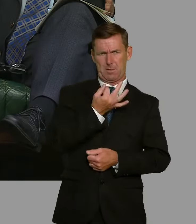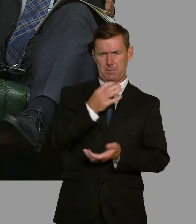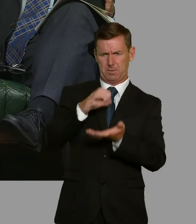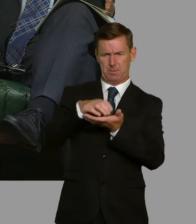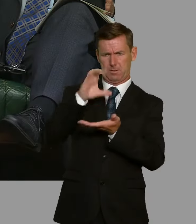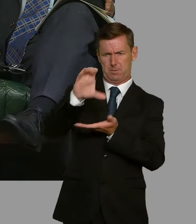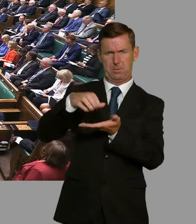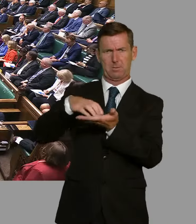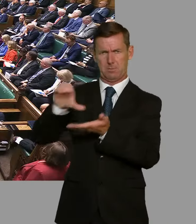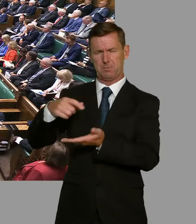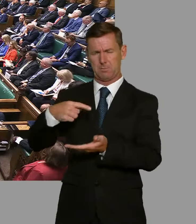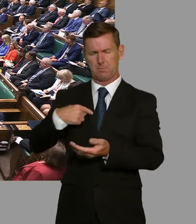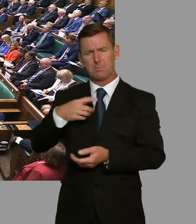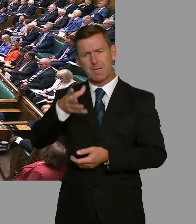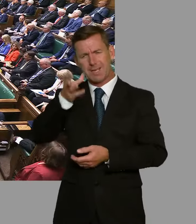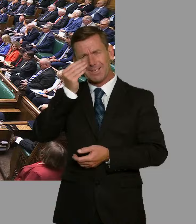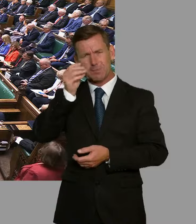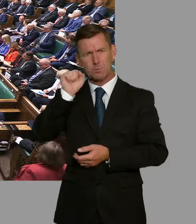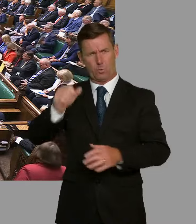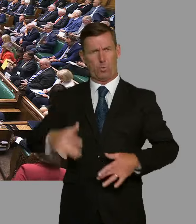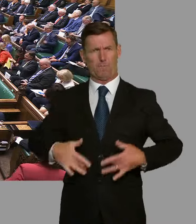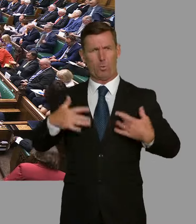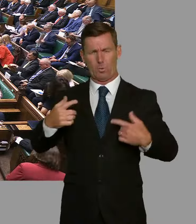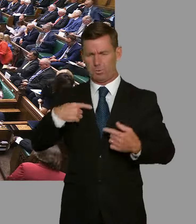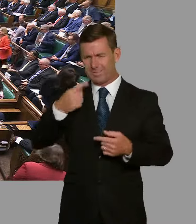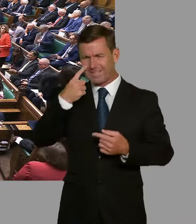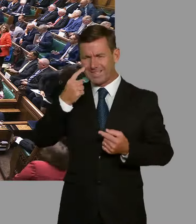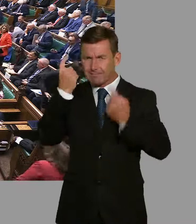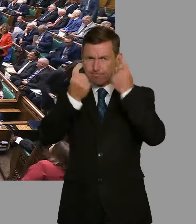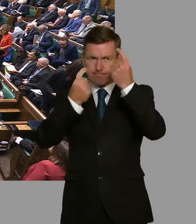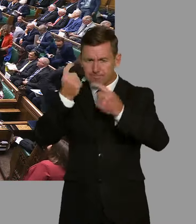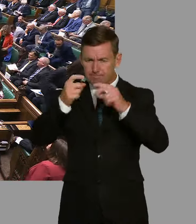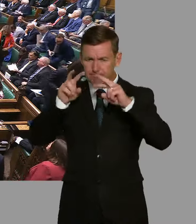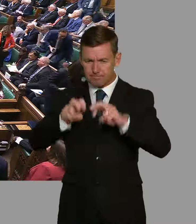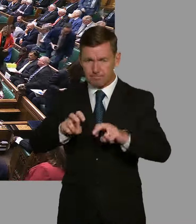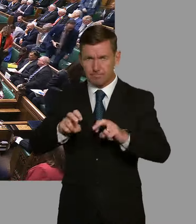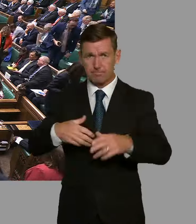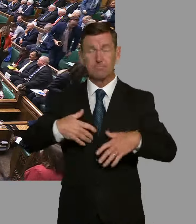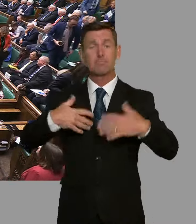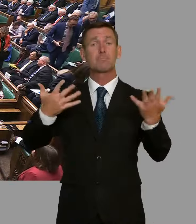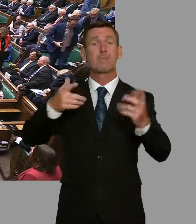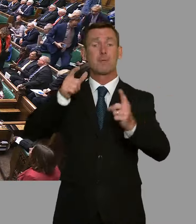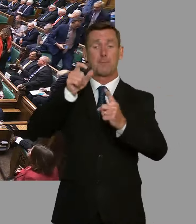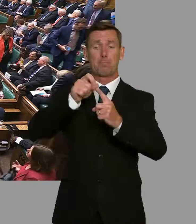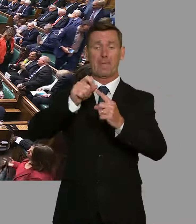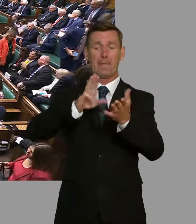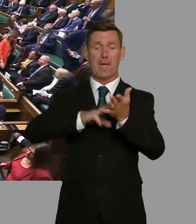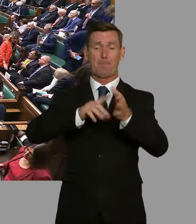Right, with that completes Prime Minister's questions. Let the front bench change over.